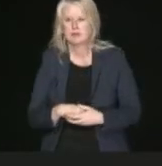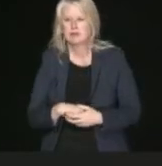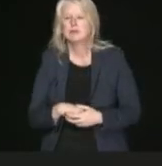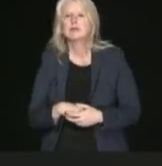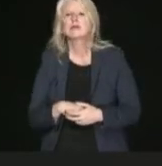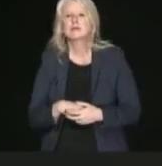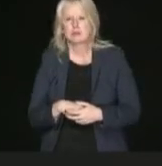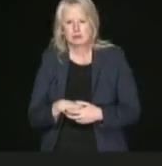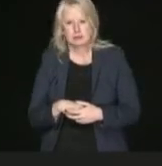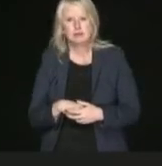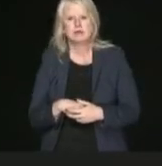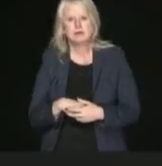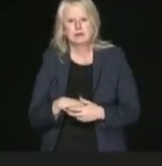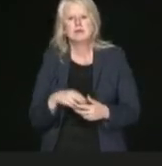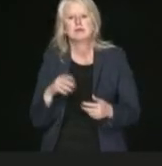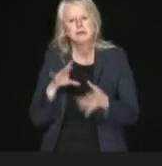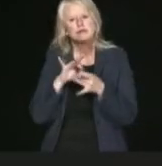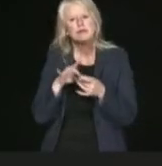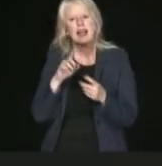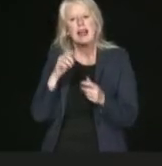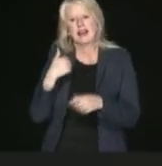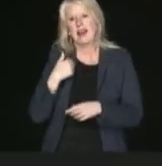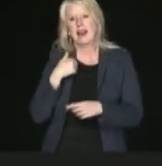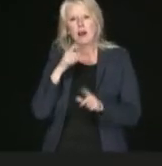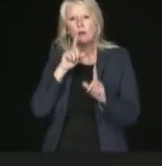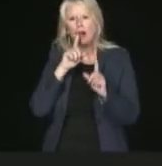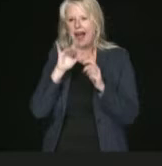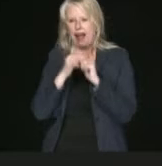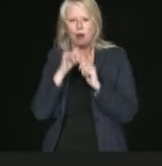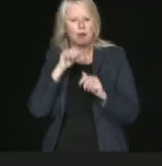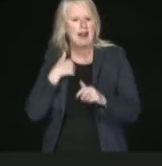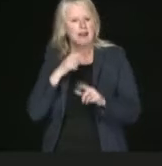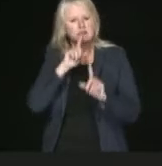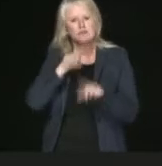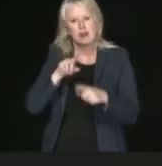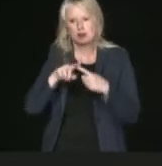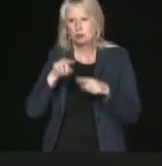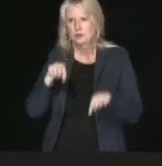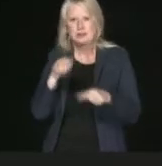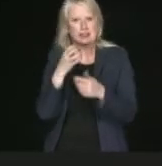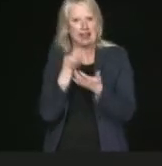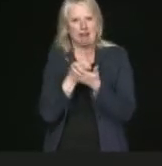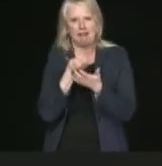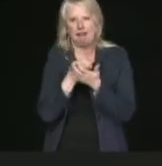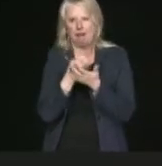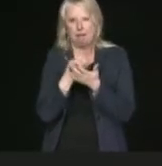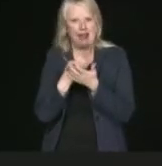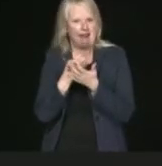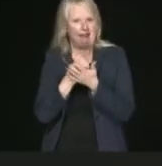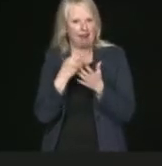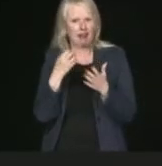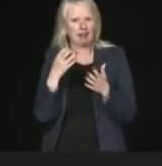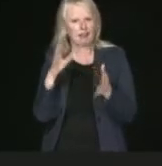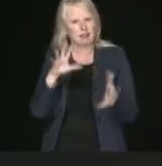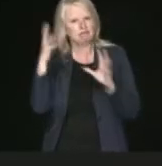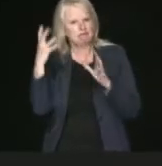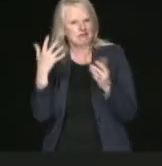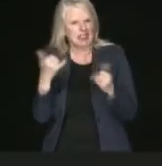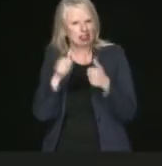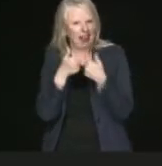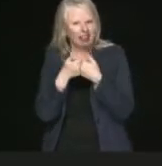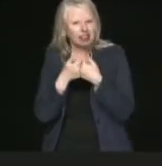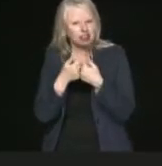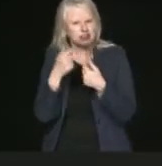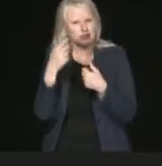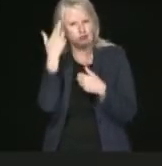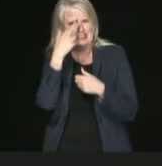in Canada when it comes to responding to the economic challenge of COVID-19. Governor Paulos is